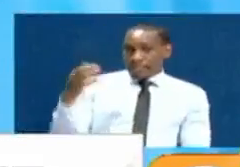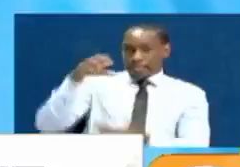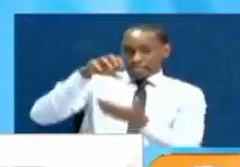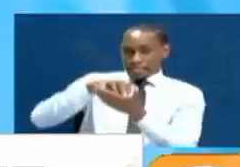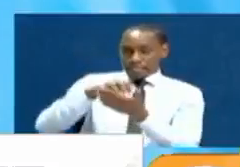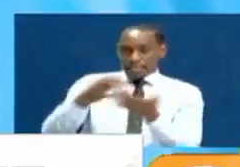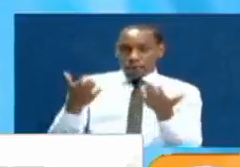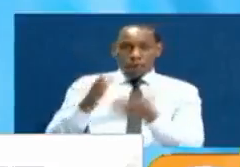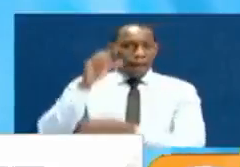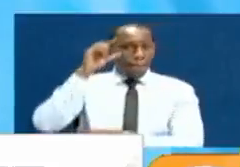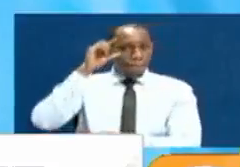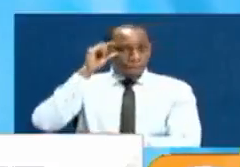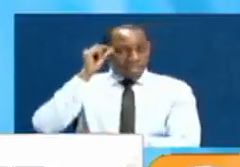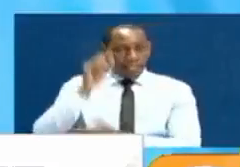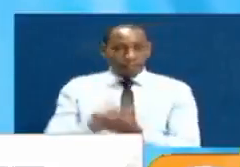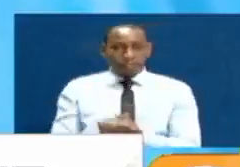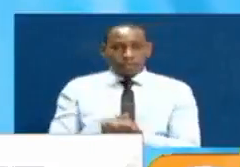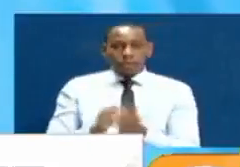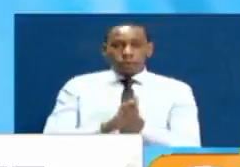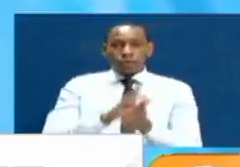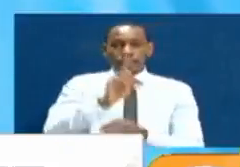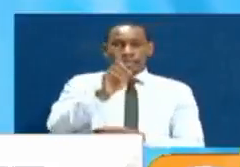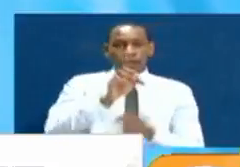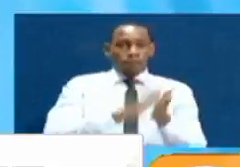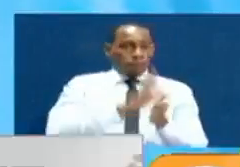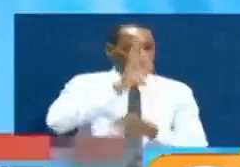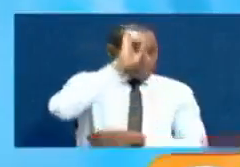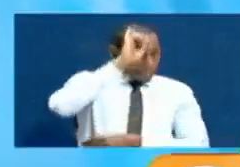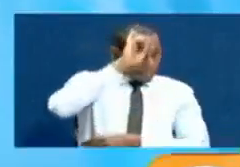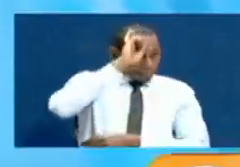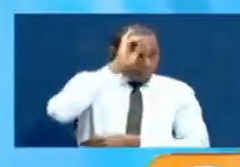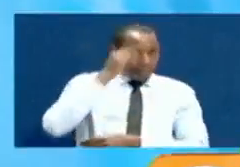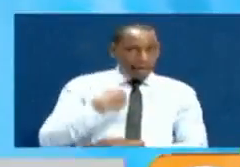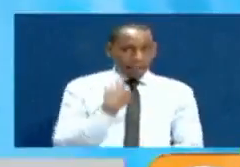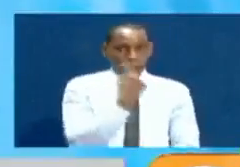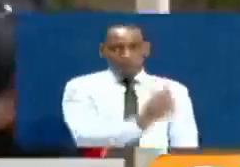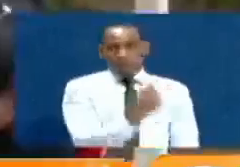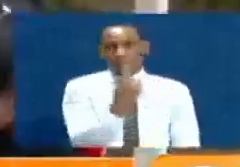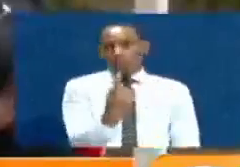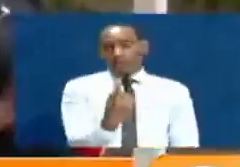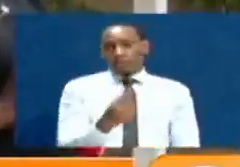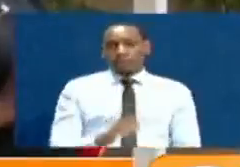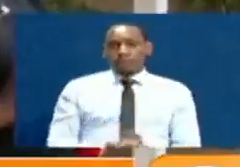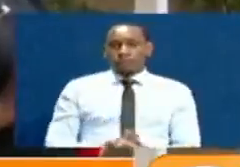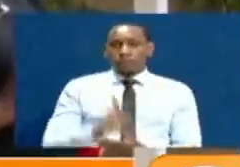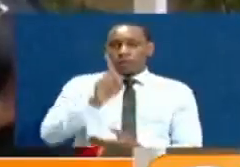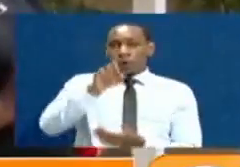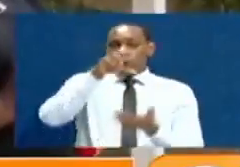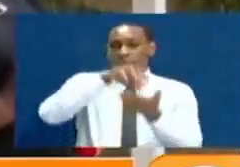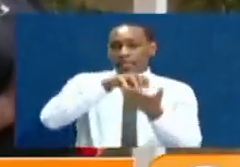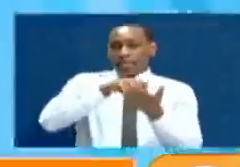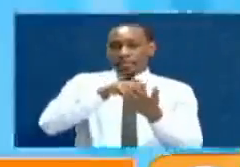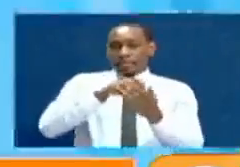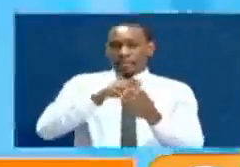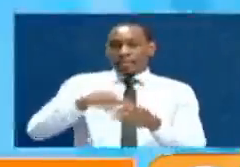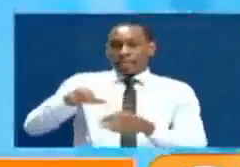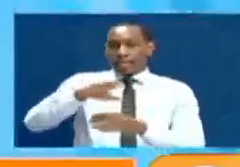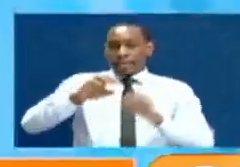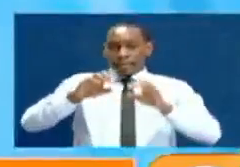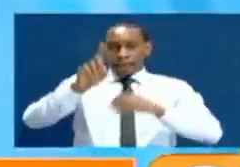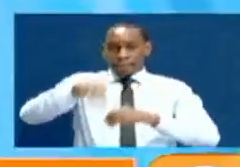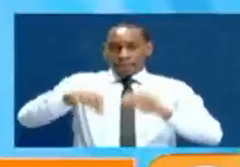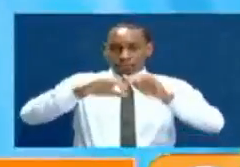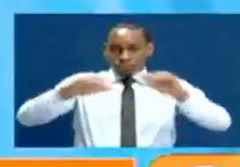in Mombasa, while Nairobi and Nyandarua have 1 each. 1 case came from mandatory